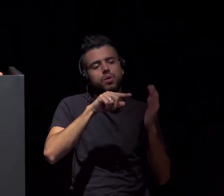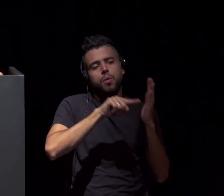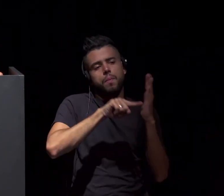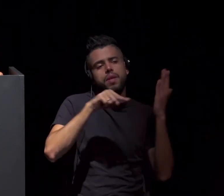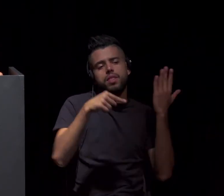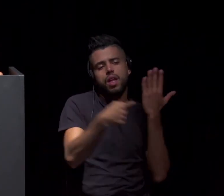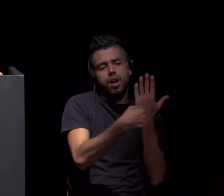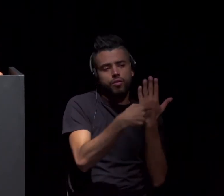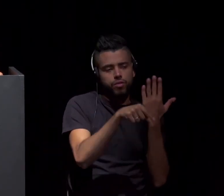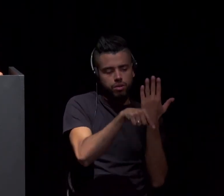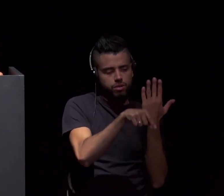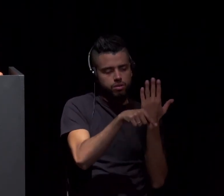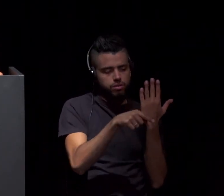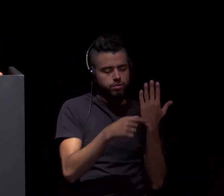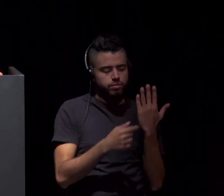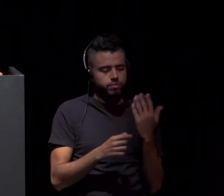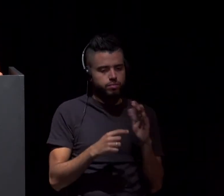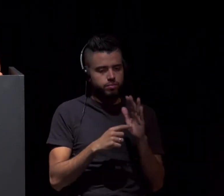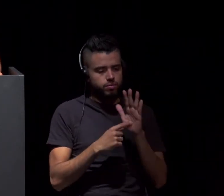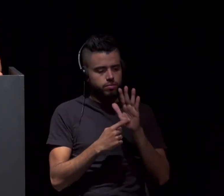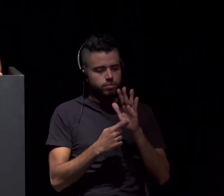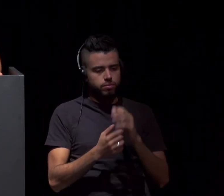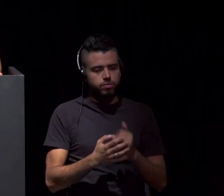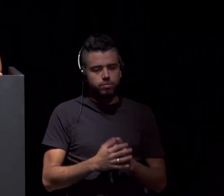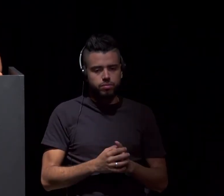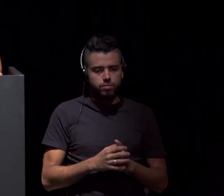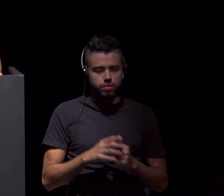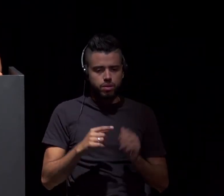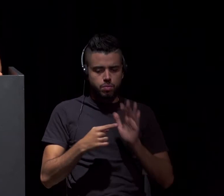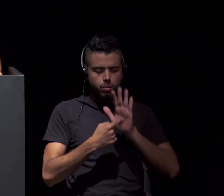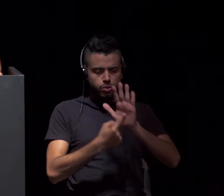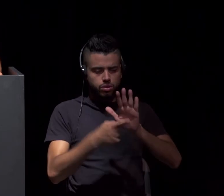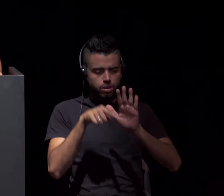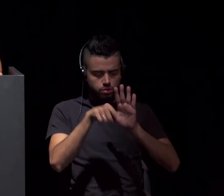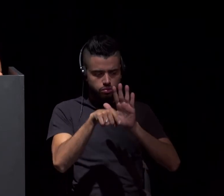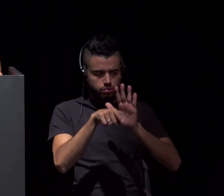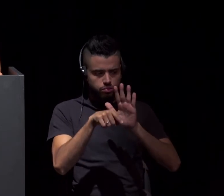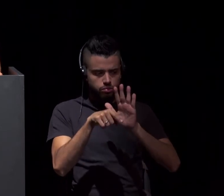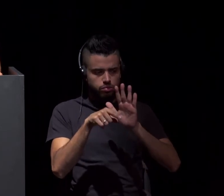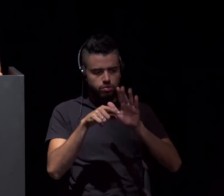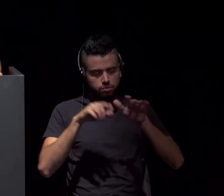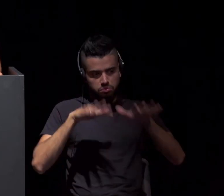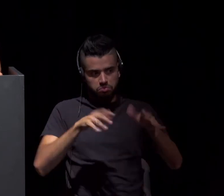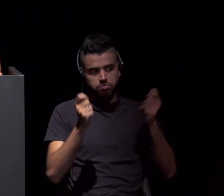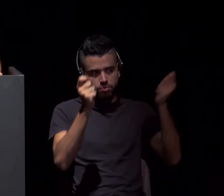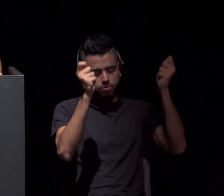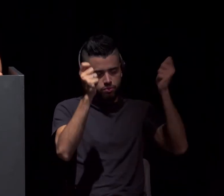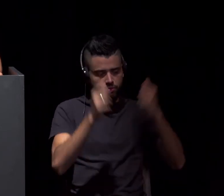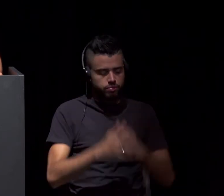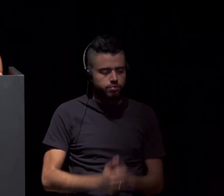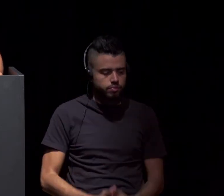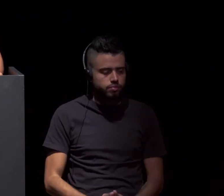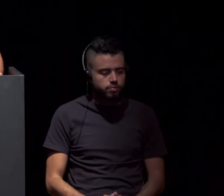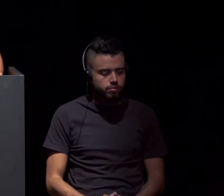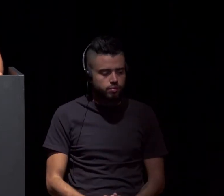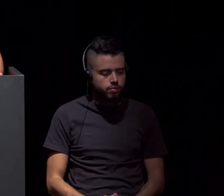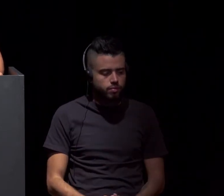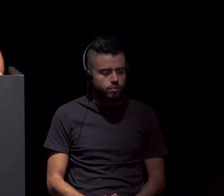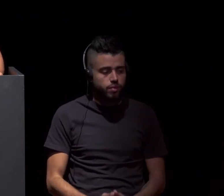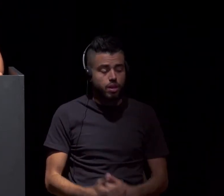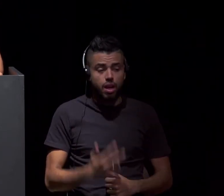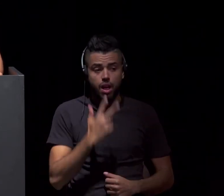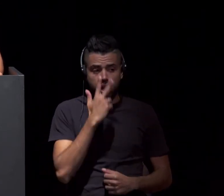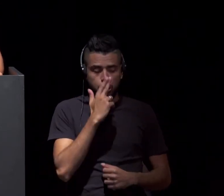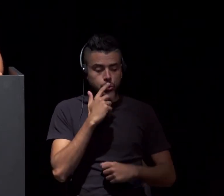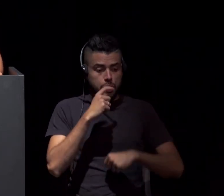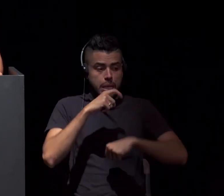wanted to give you a sense, even as I go further and not necessarily have a chance or the time to explain each and every one